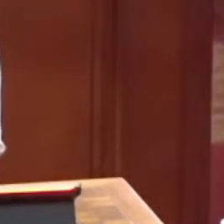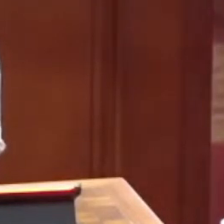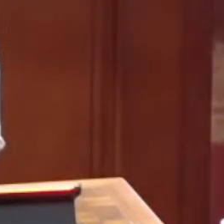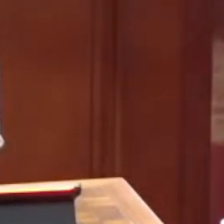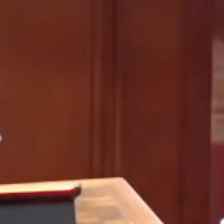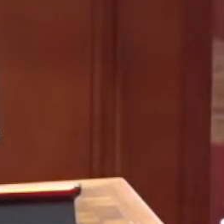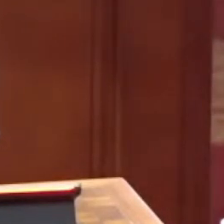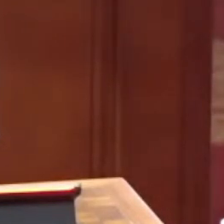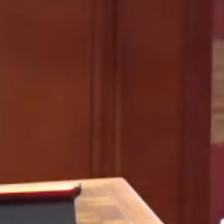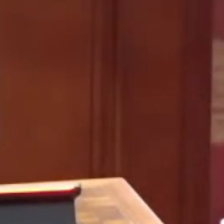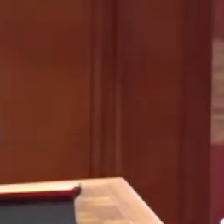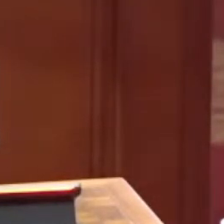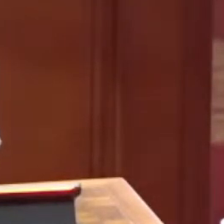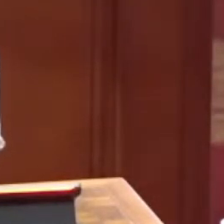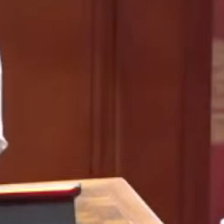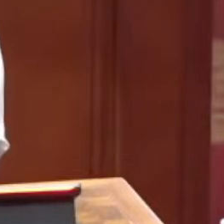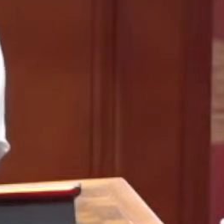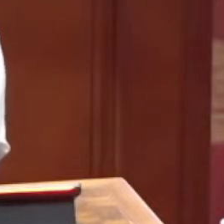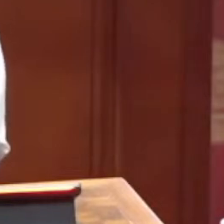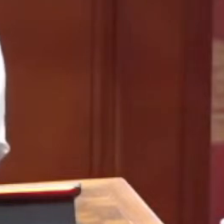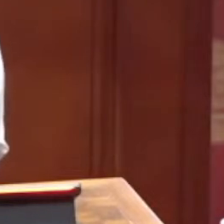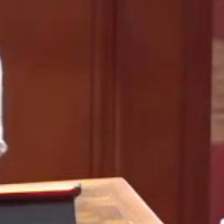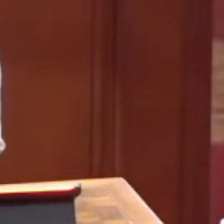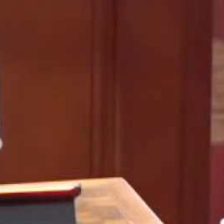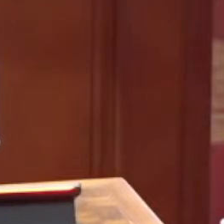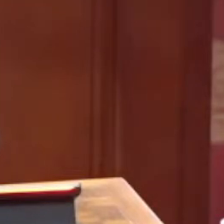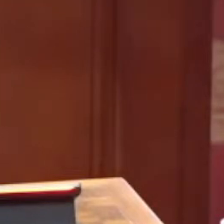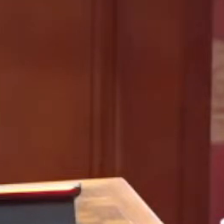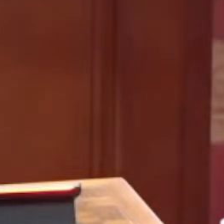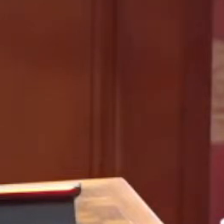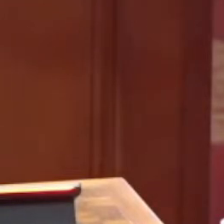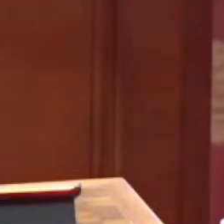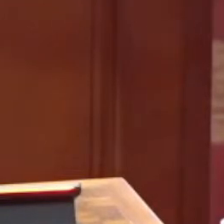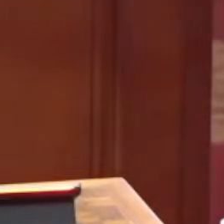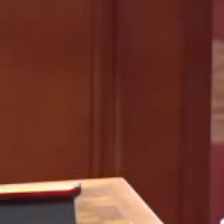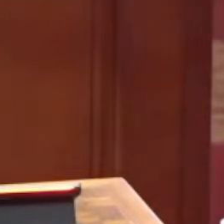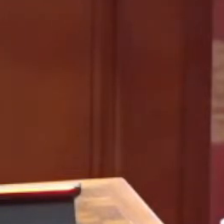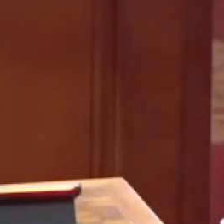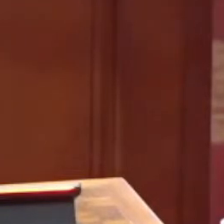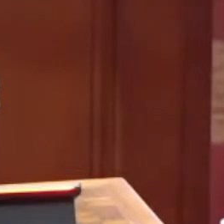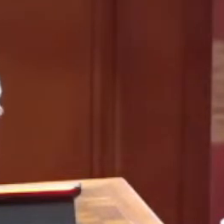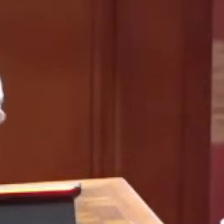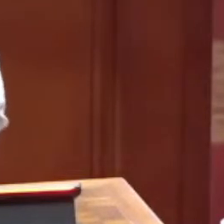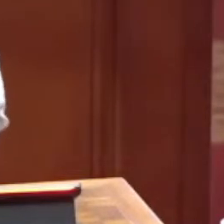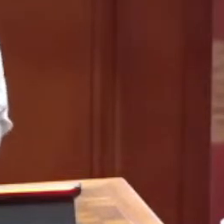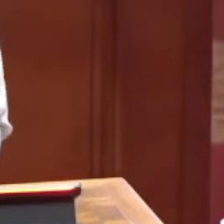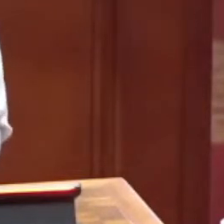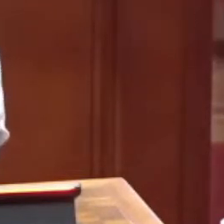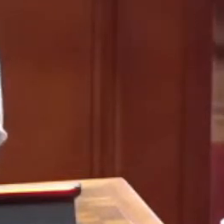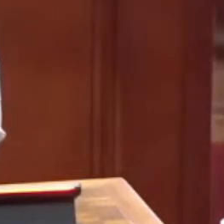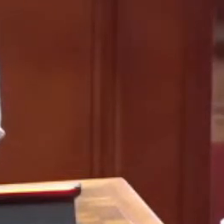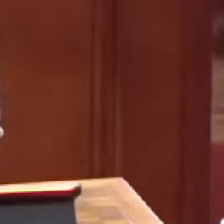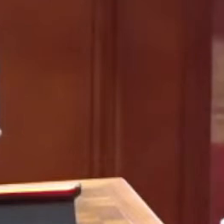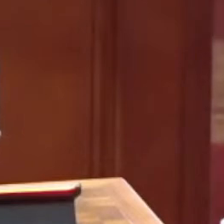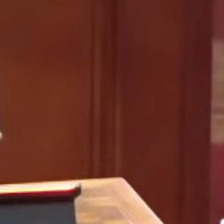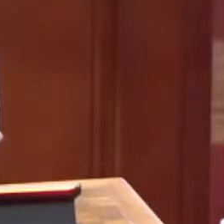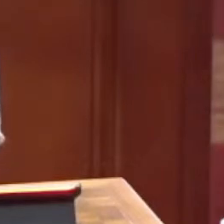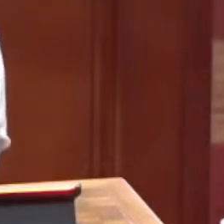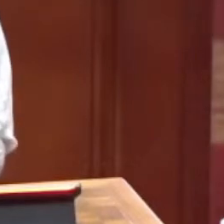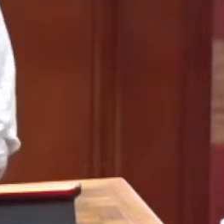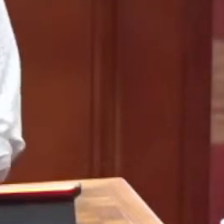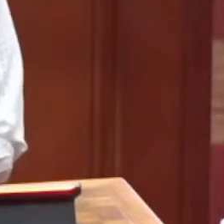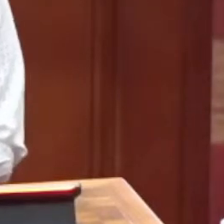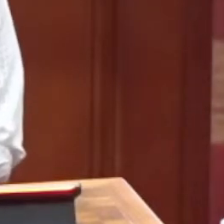GDP, compared to the target of a surplus of 310 million Ghana cedis. Overall cash